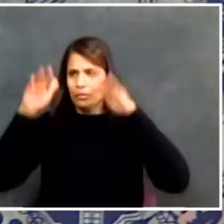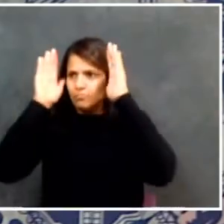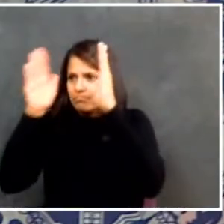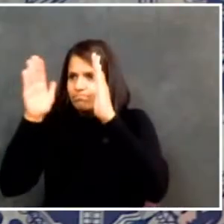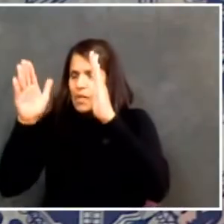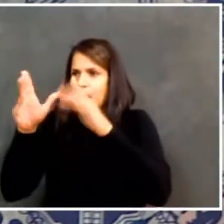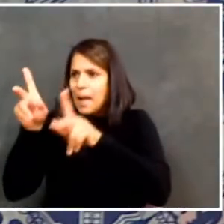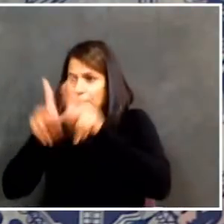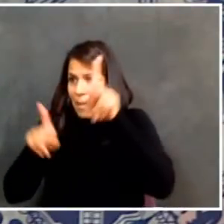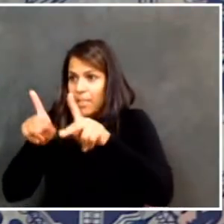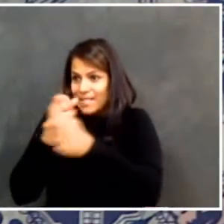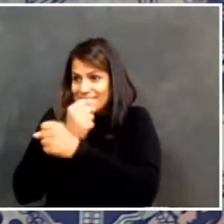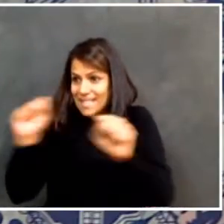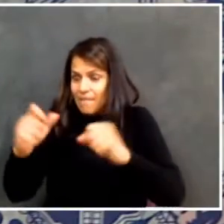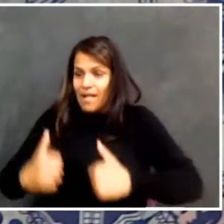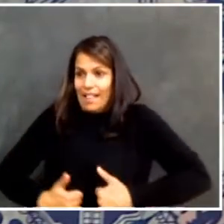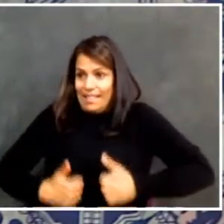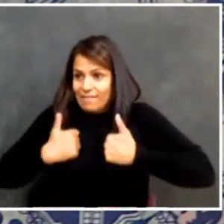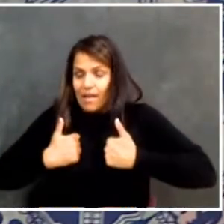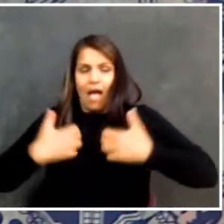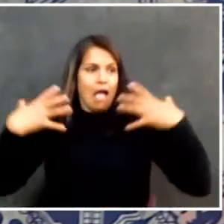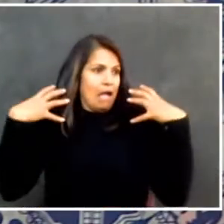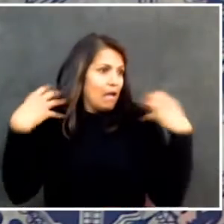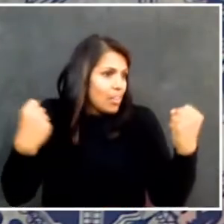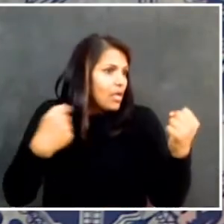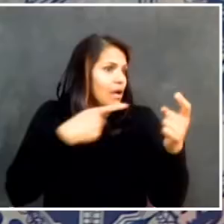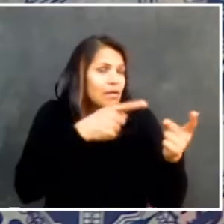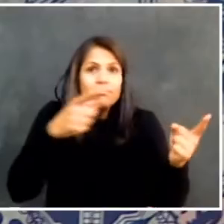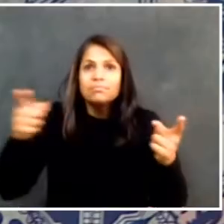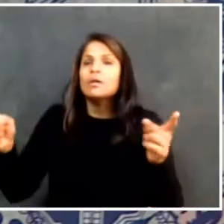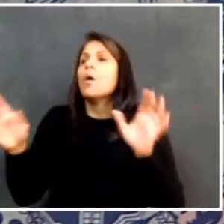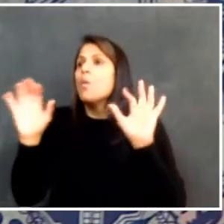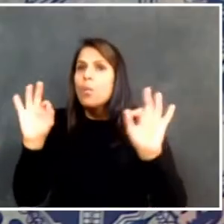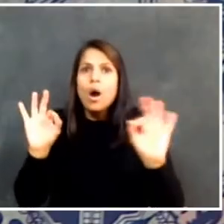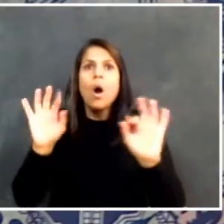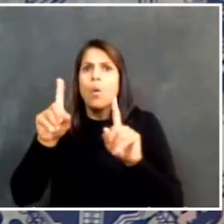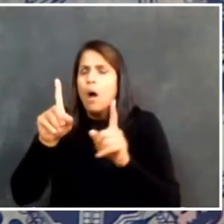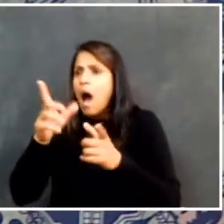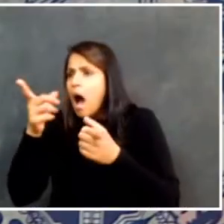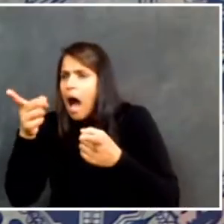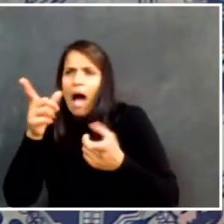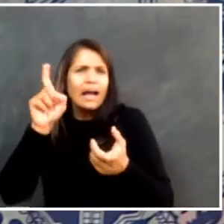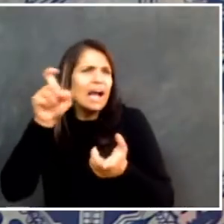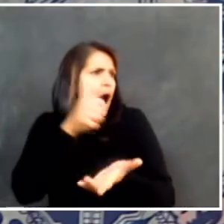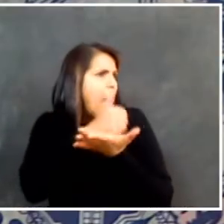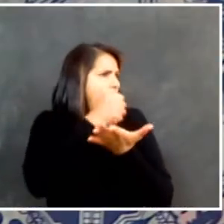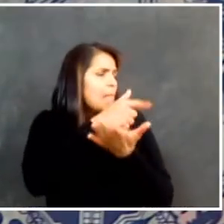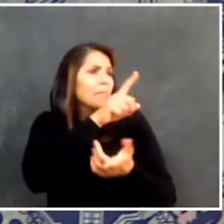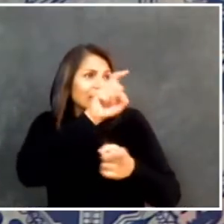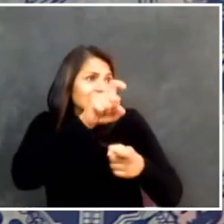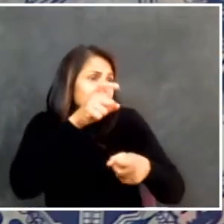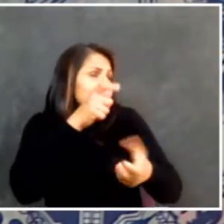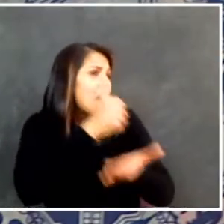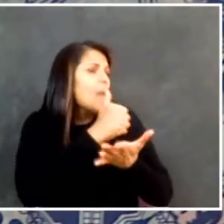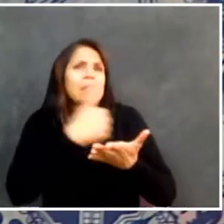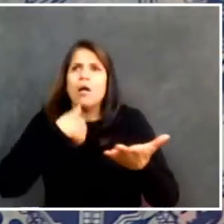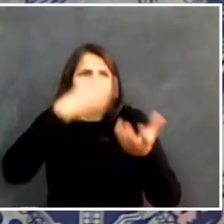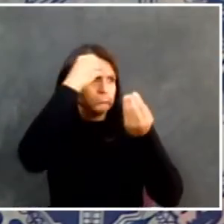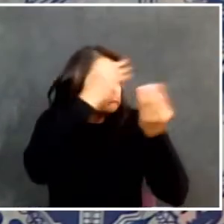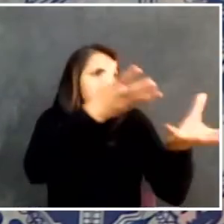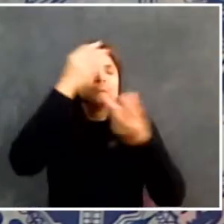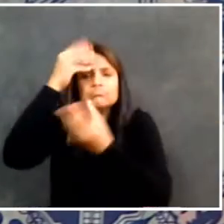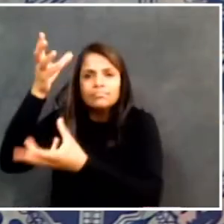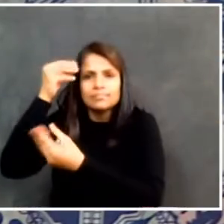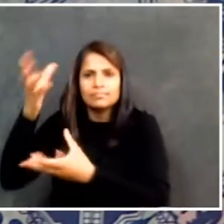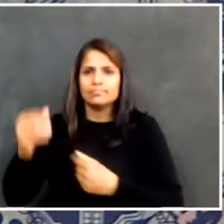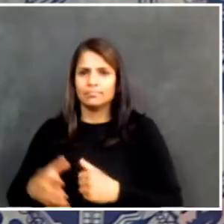can get the help we need to keep doing that, because we're going to be at this for a long time. So that's how I see it. Anything you